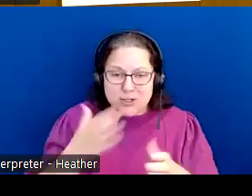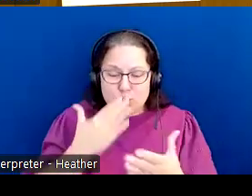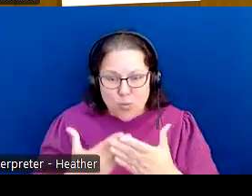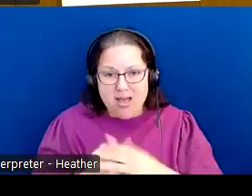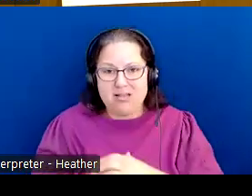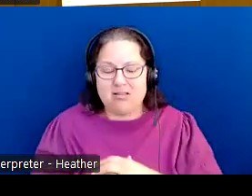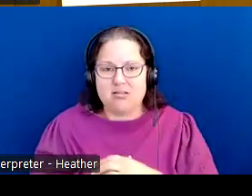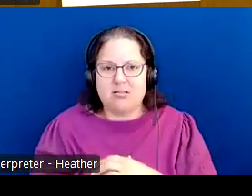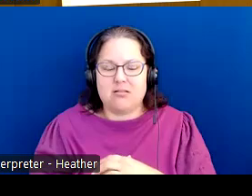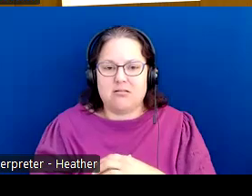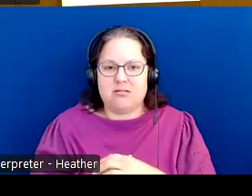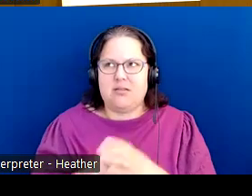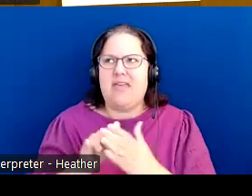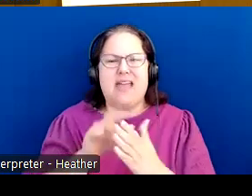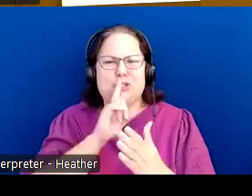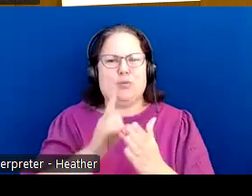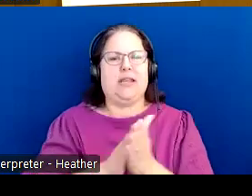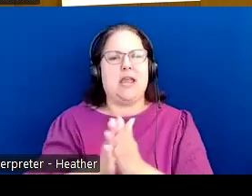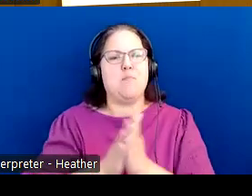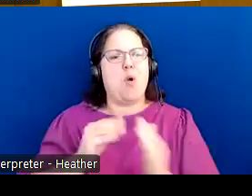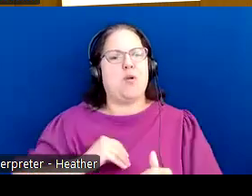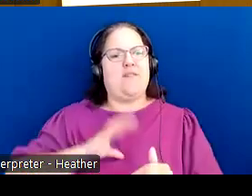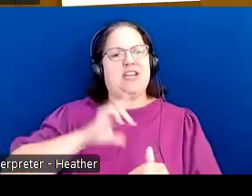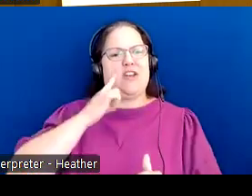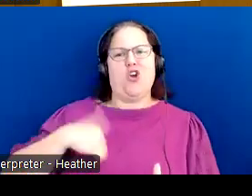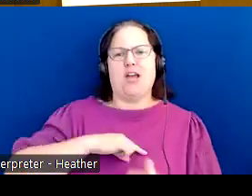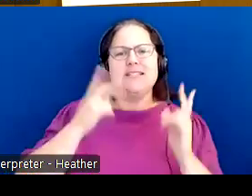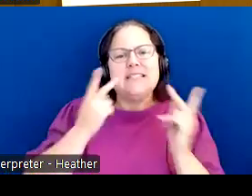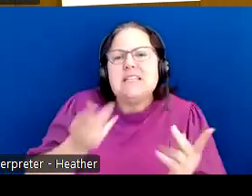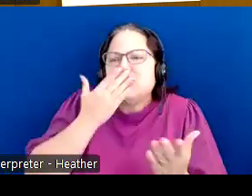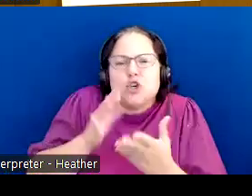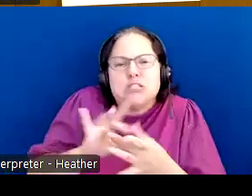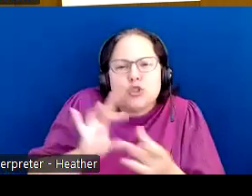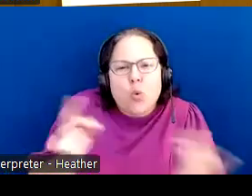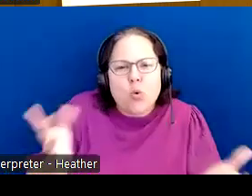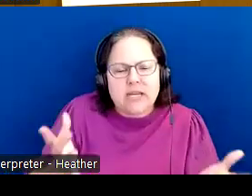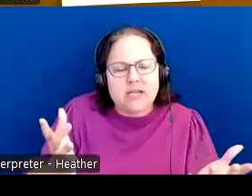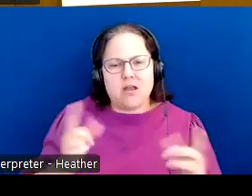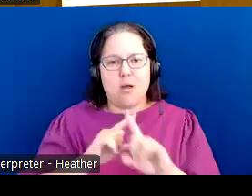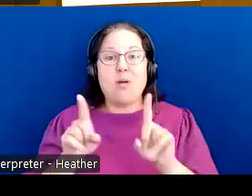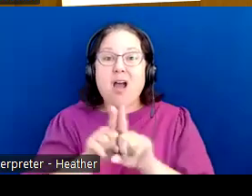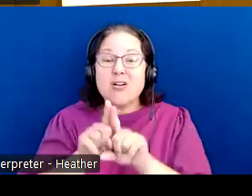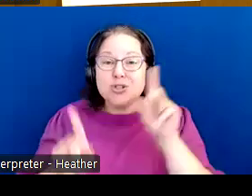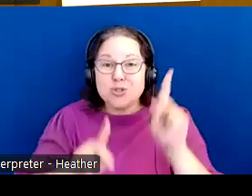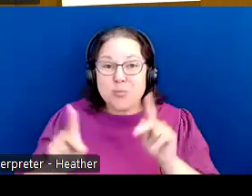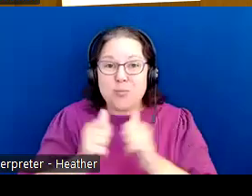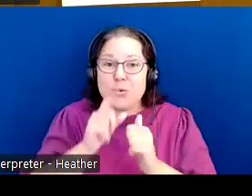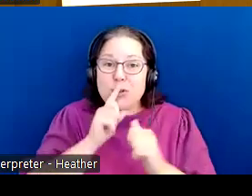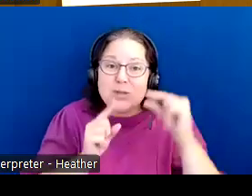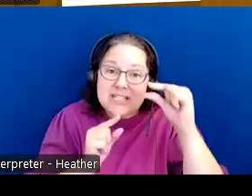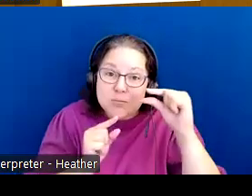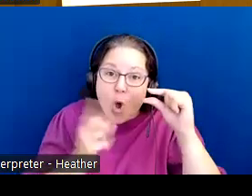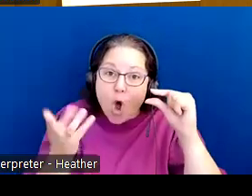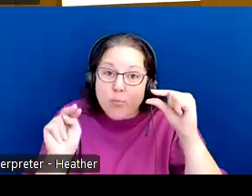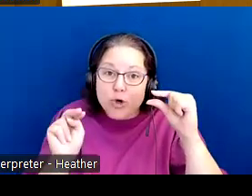so motivating, I think, to most of us to see. It's a great story. But we also see people with very small burns not